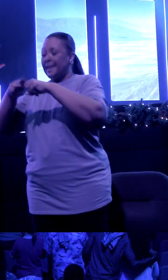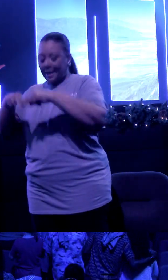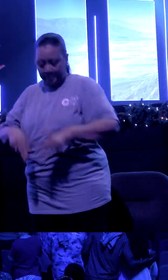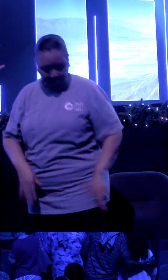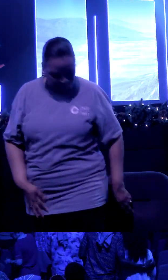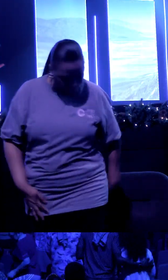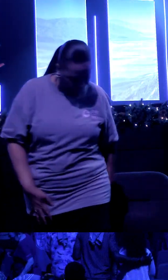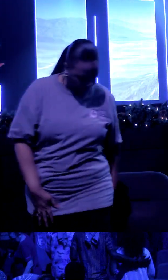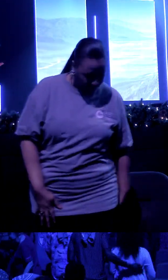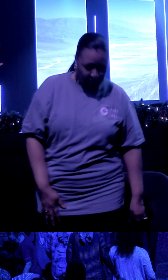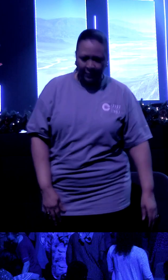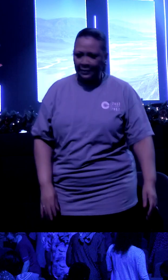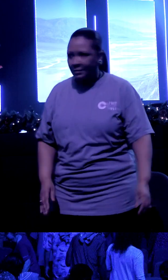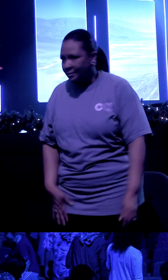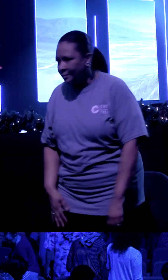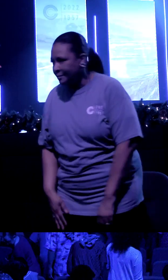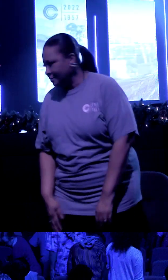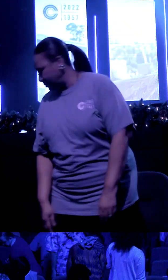seat.